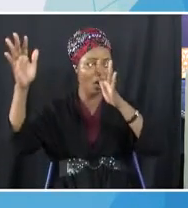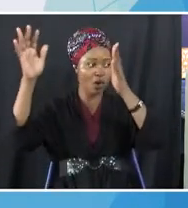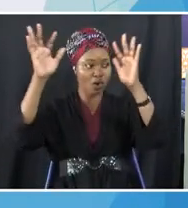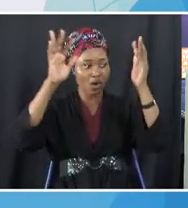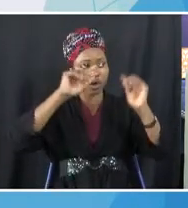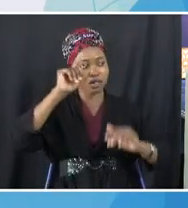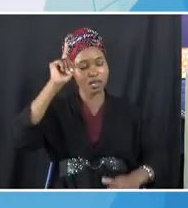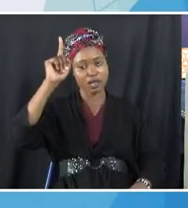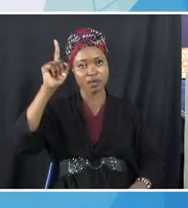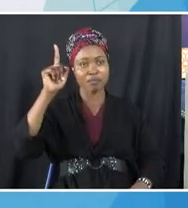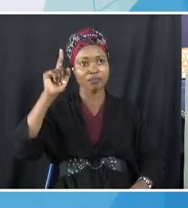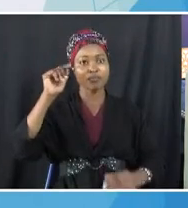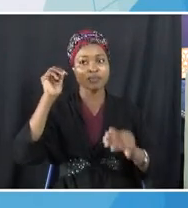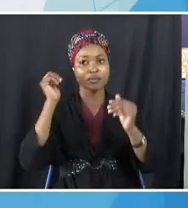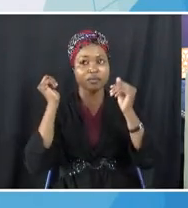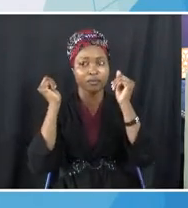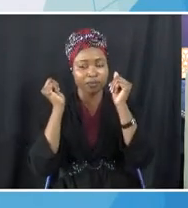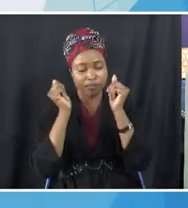applaud